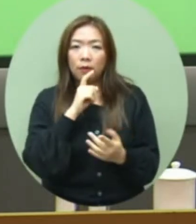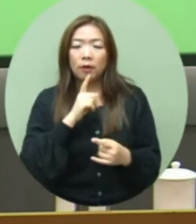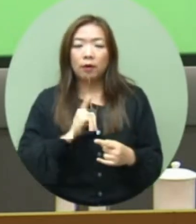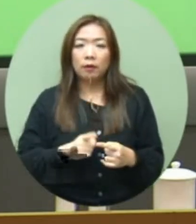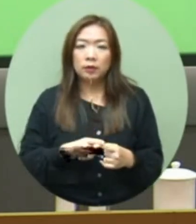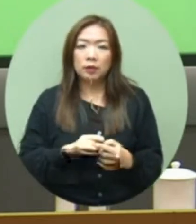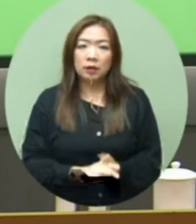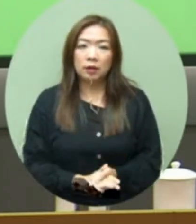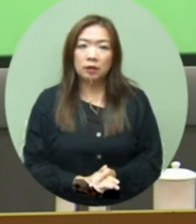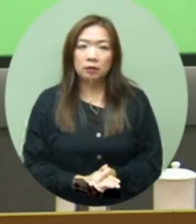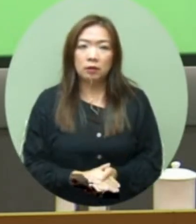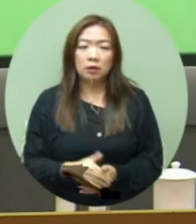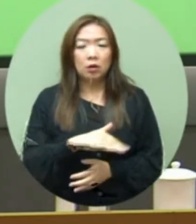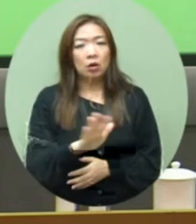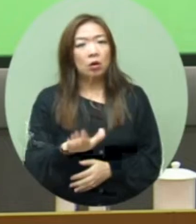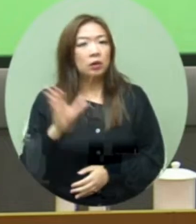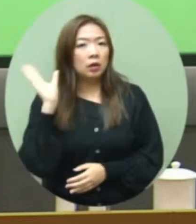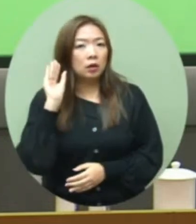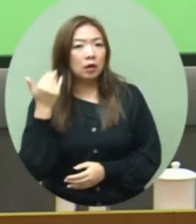SMEs.